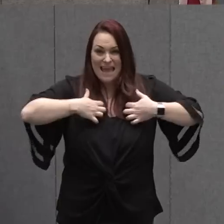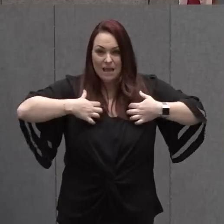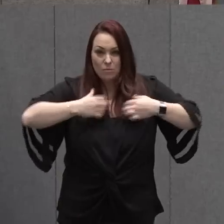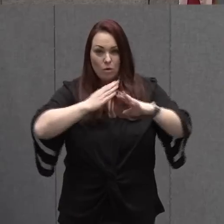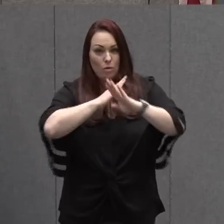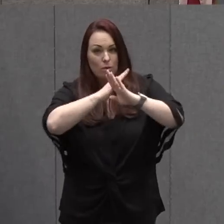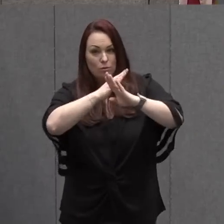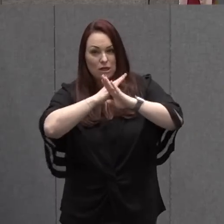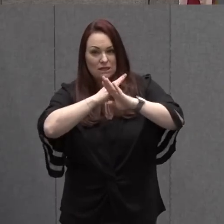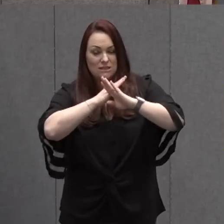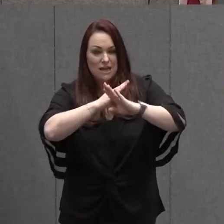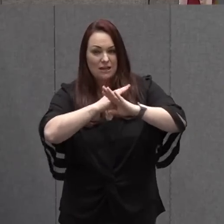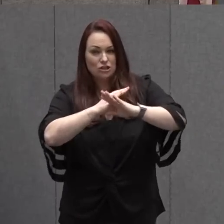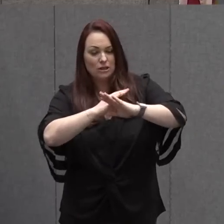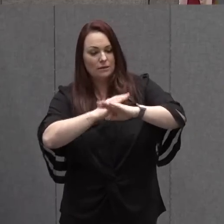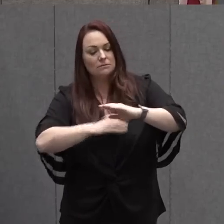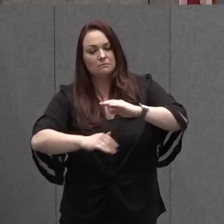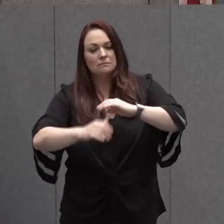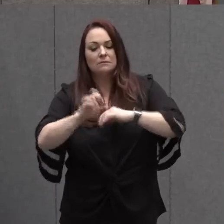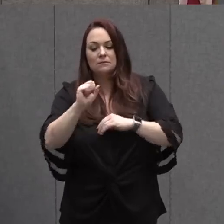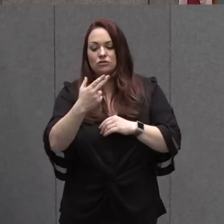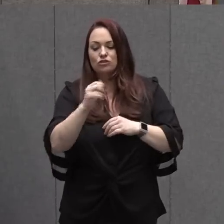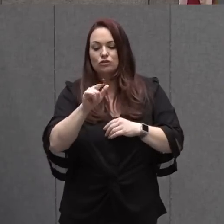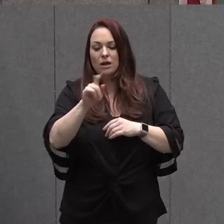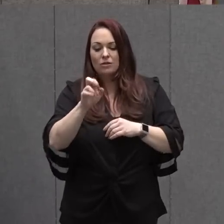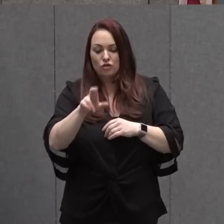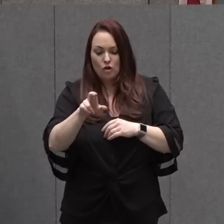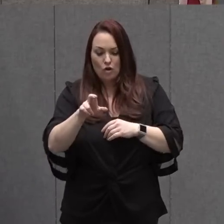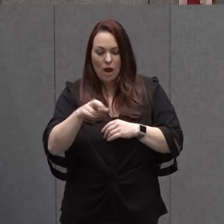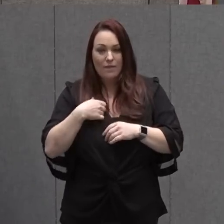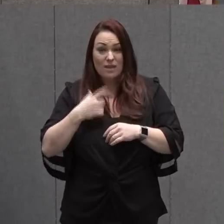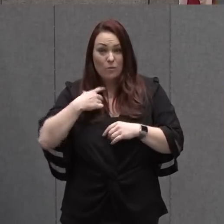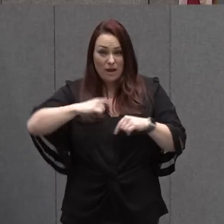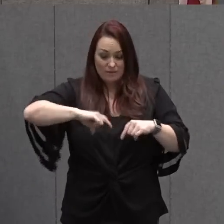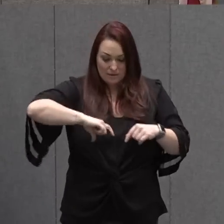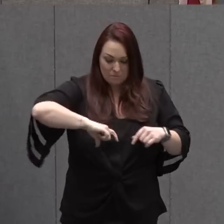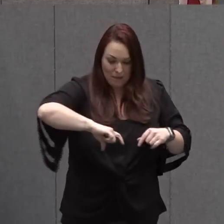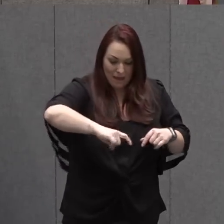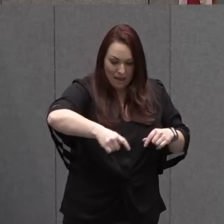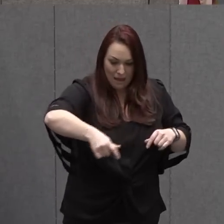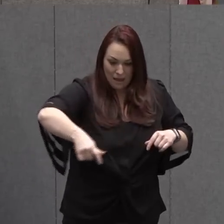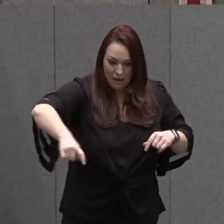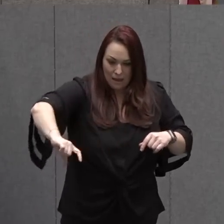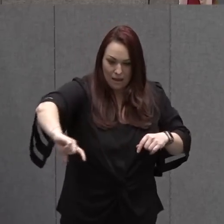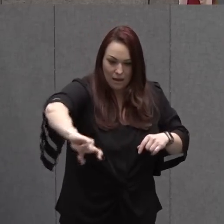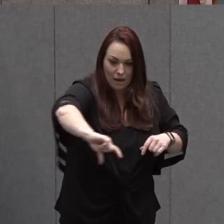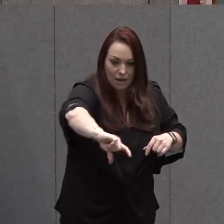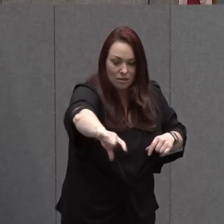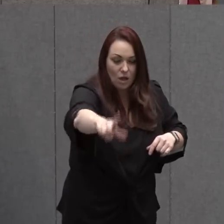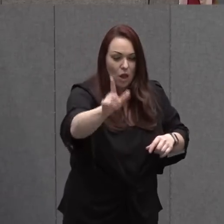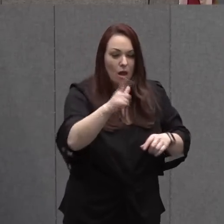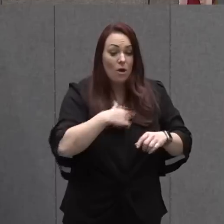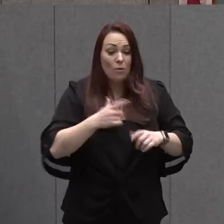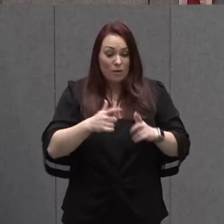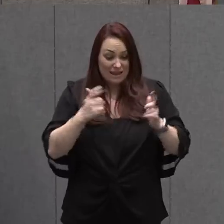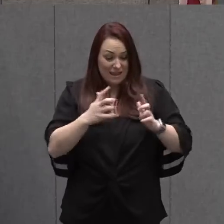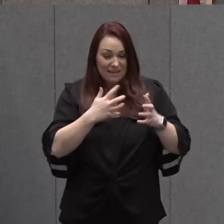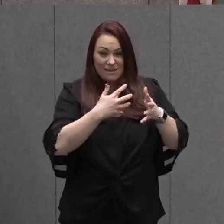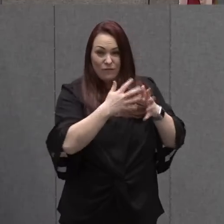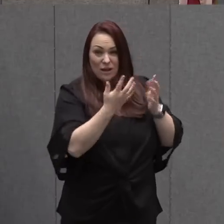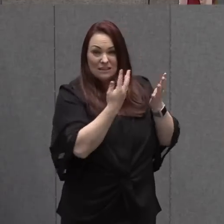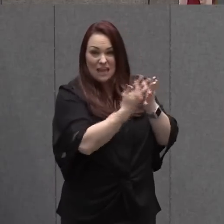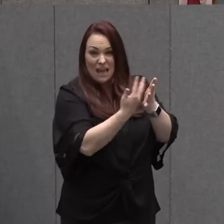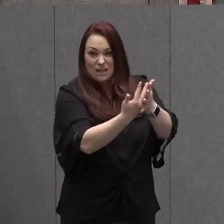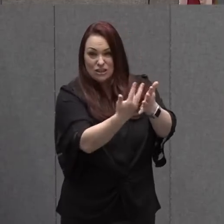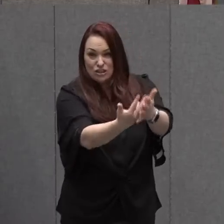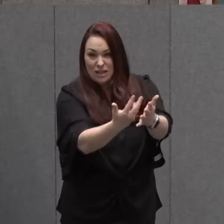we walked down a long cement path, past cages with all kinds of dogs, big and small,